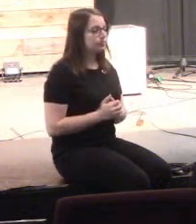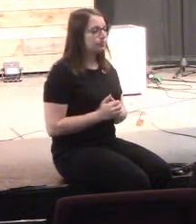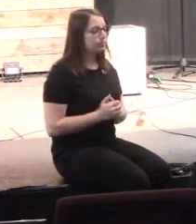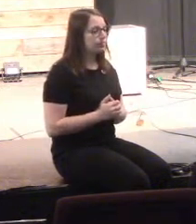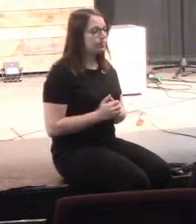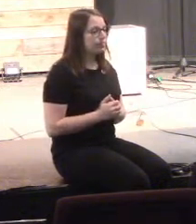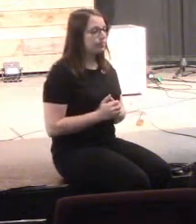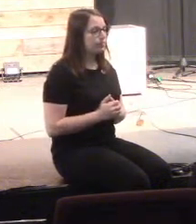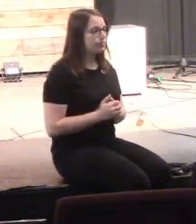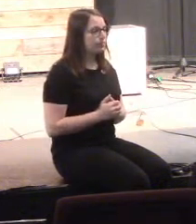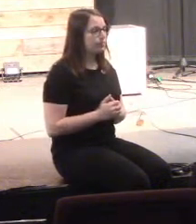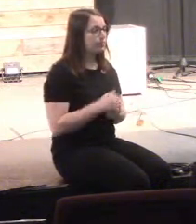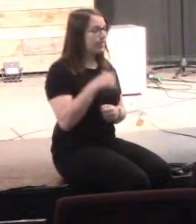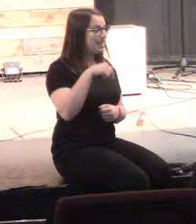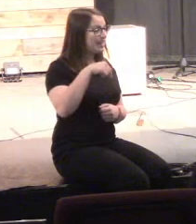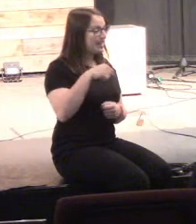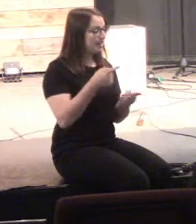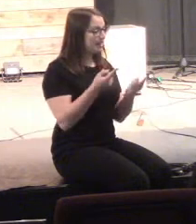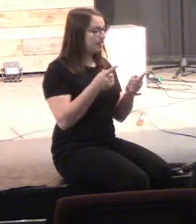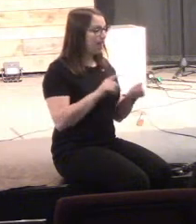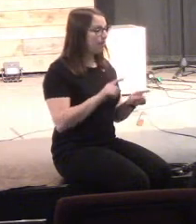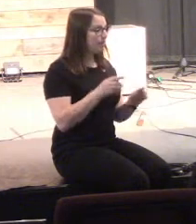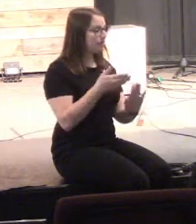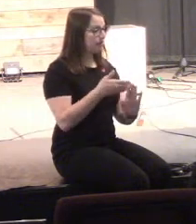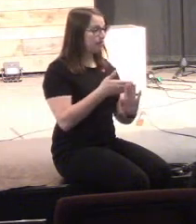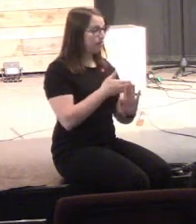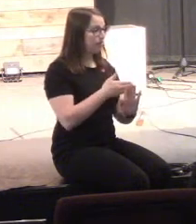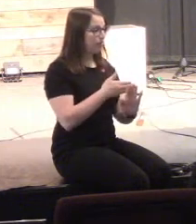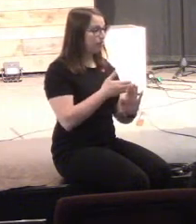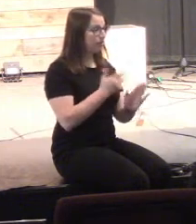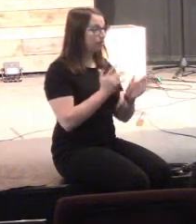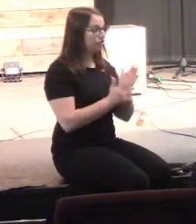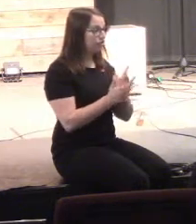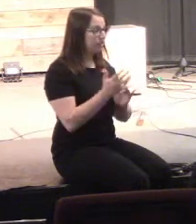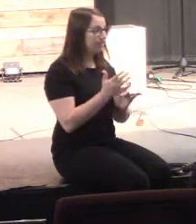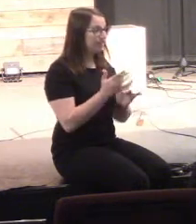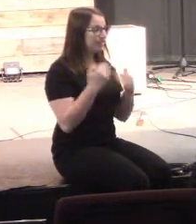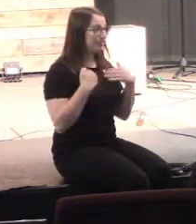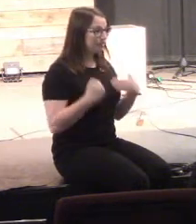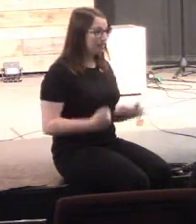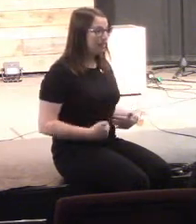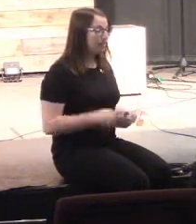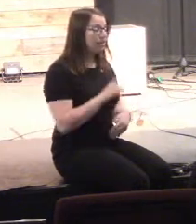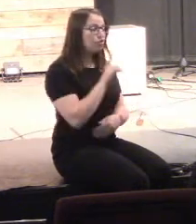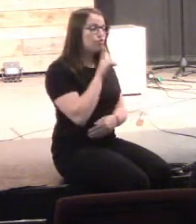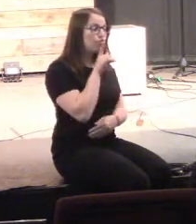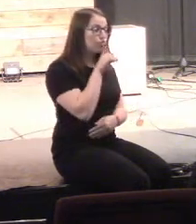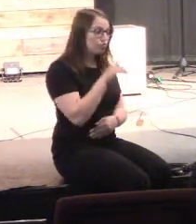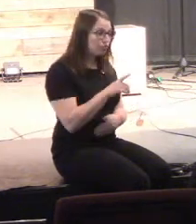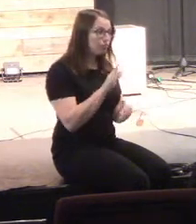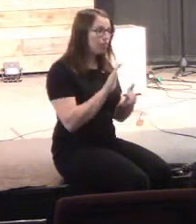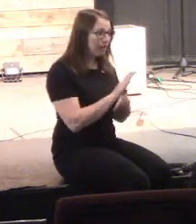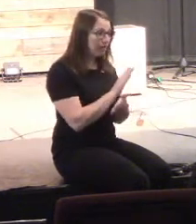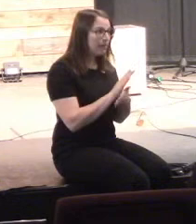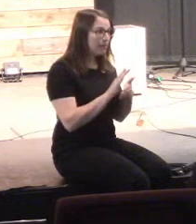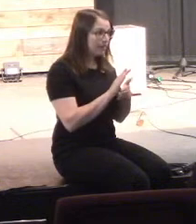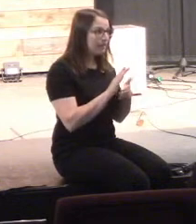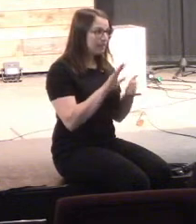This is just before Jesus, his body was literally broken and his blood was literally spilled.